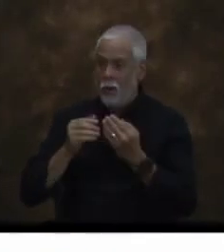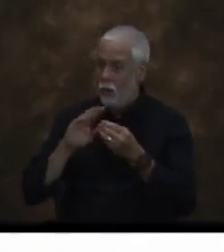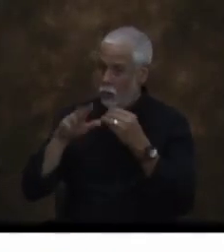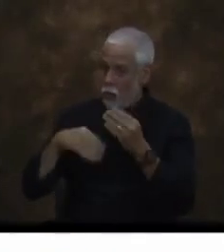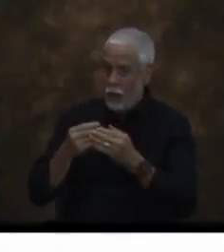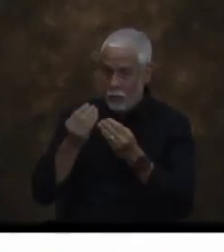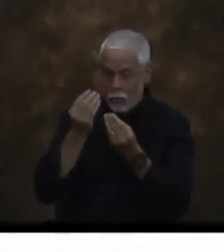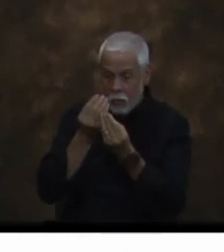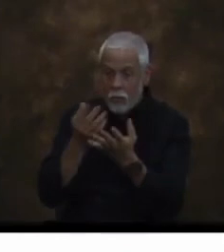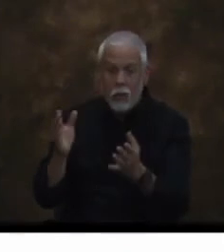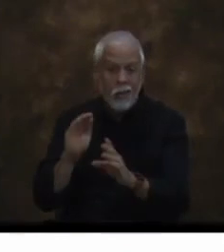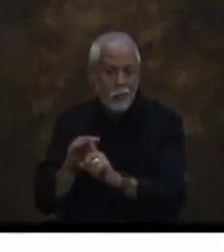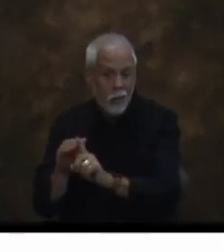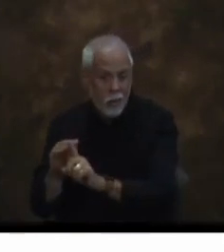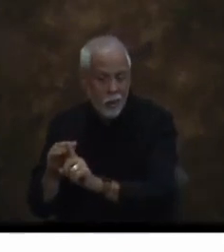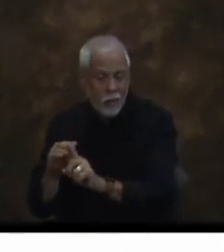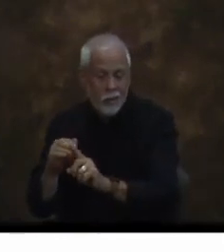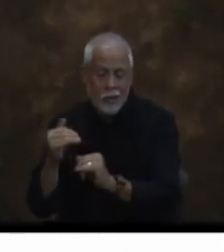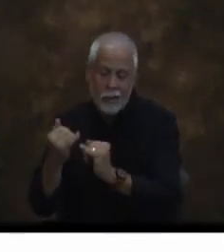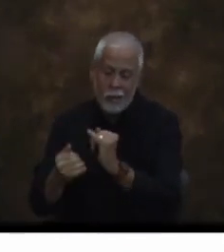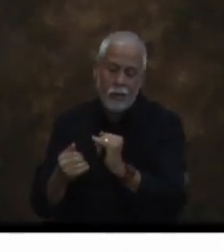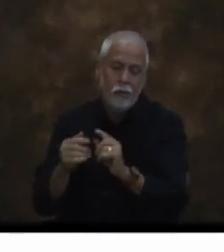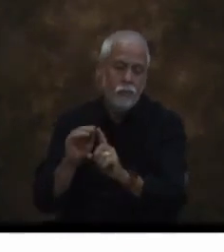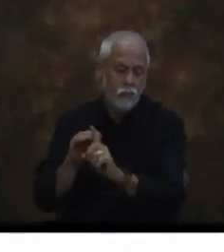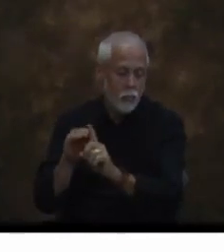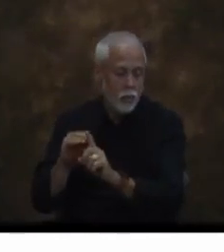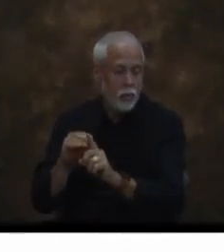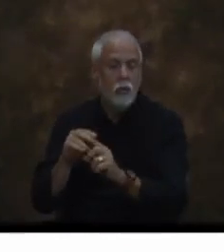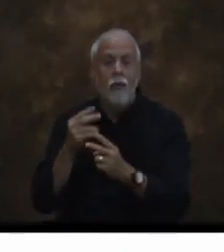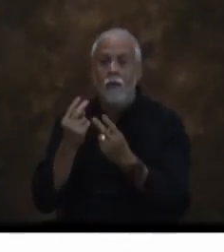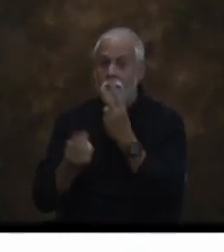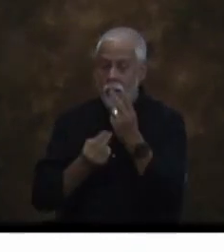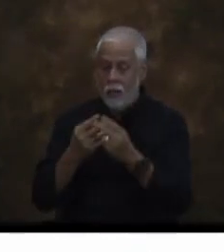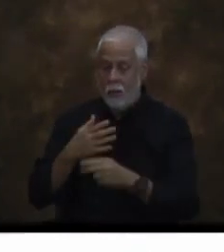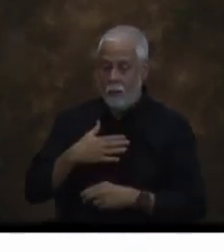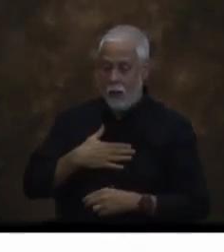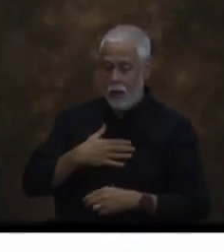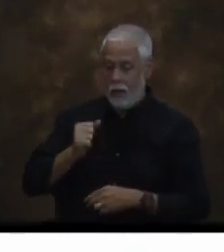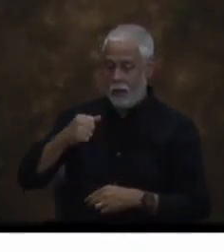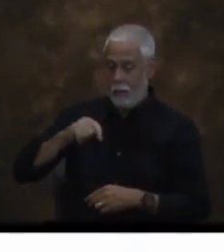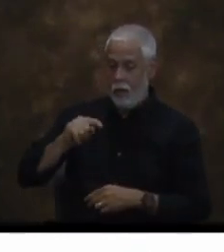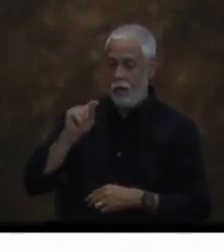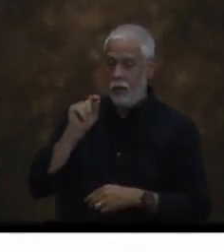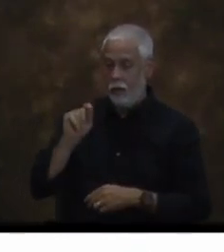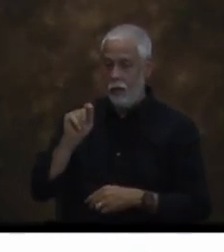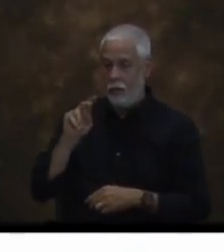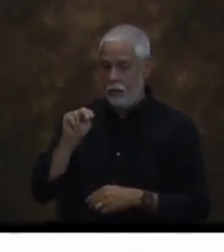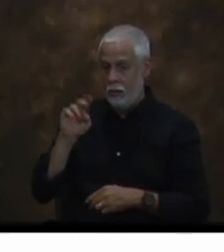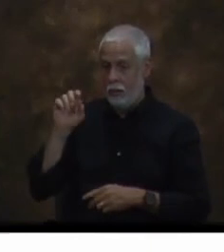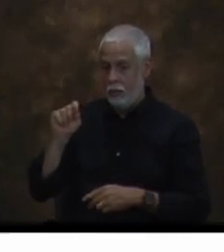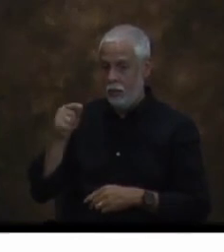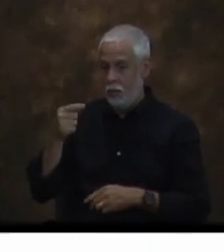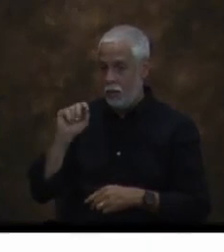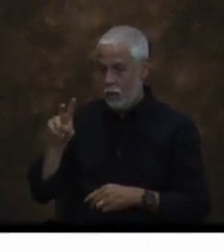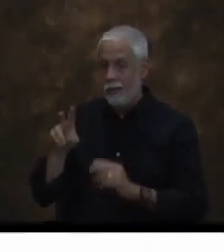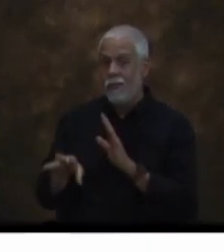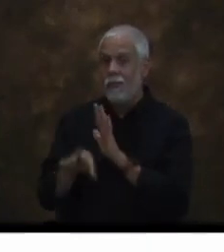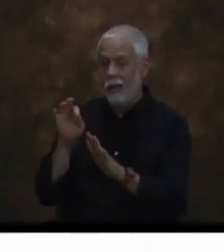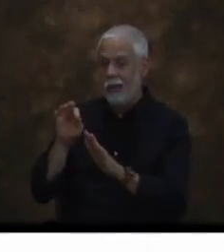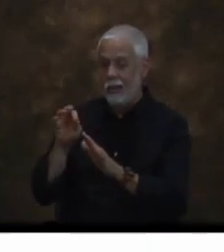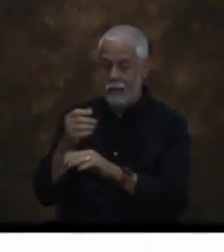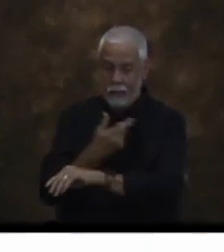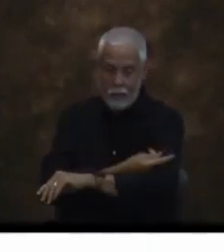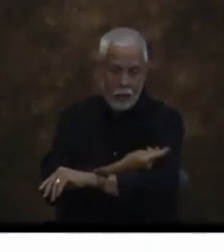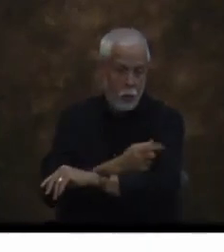I just want to remind everyone that you can visit myspot.nc.gov to find a vaccine provider